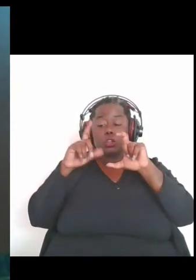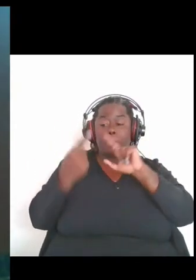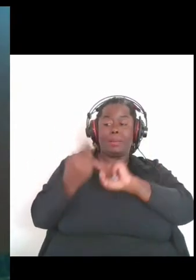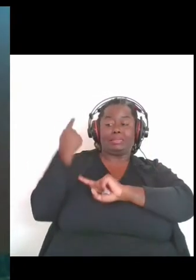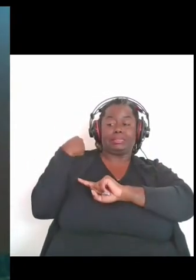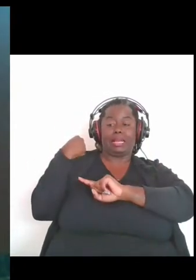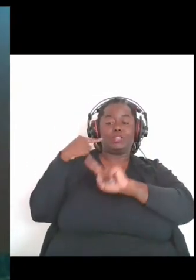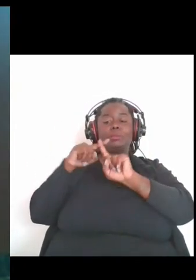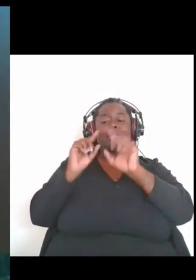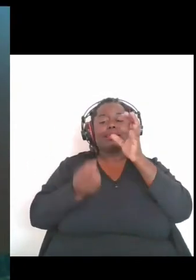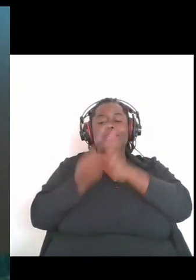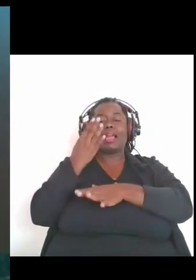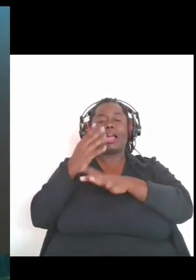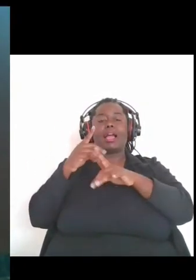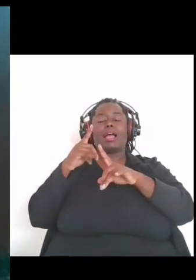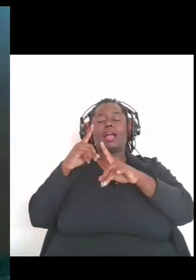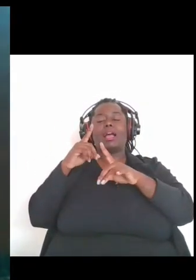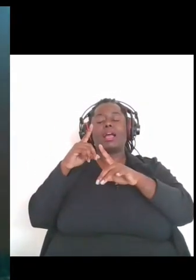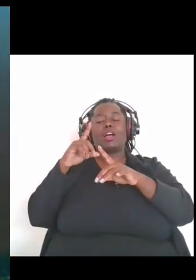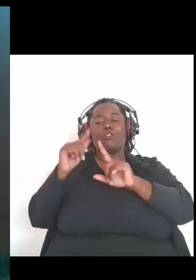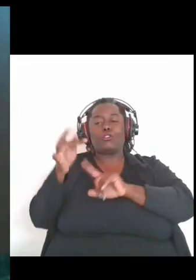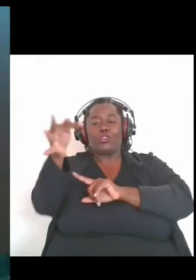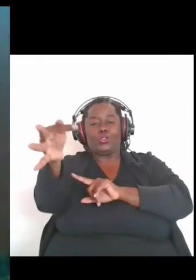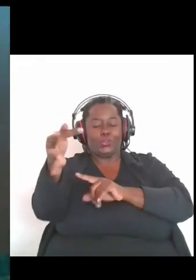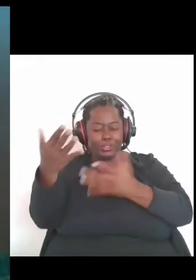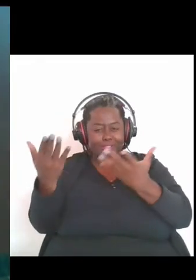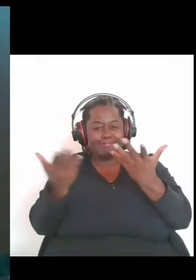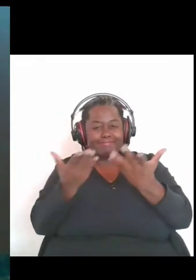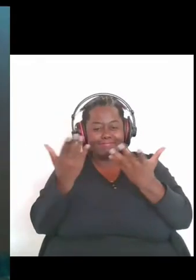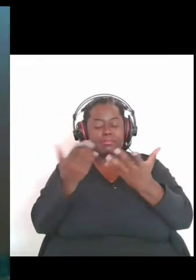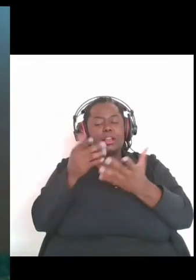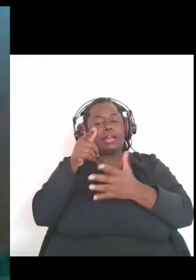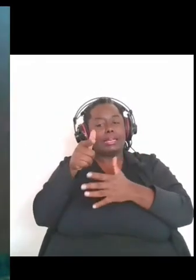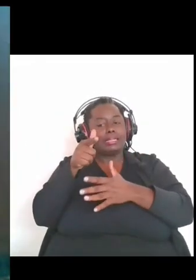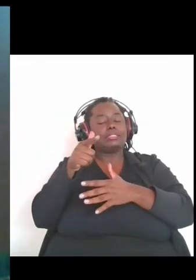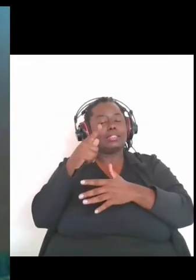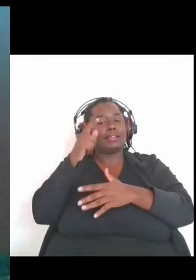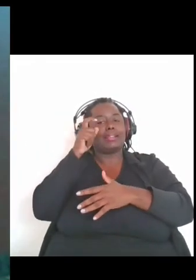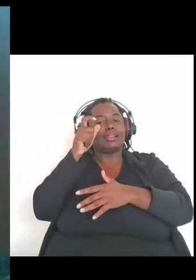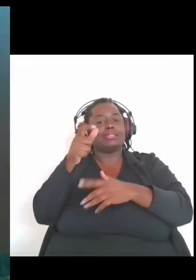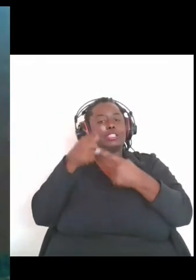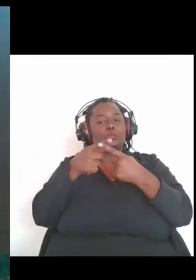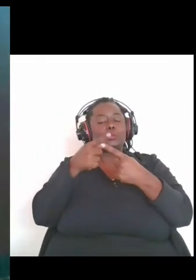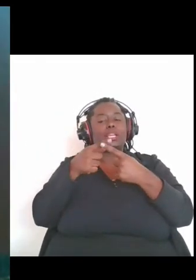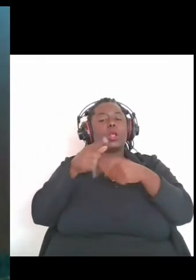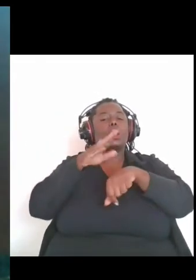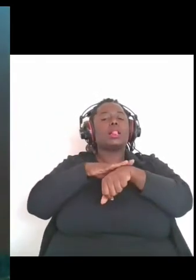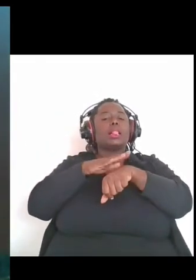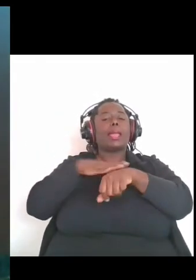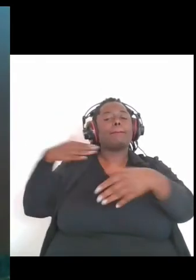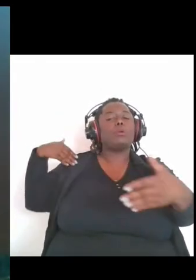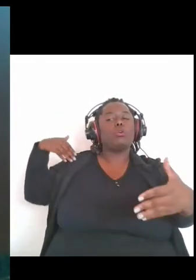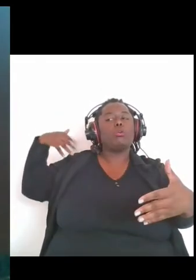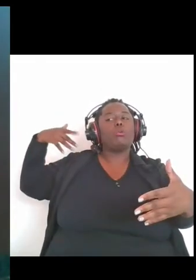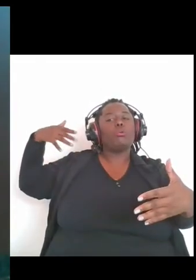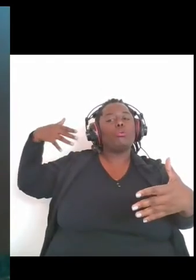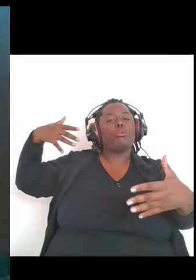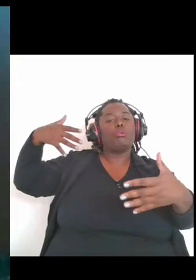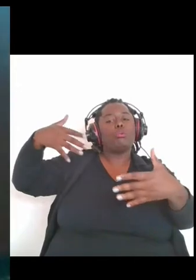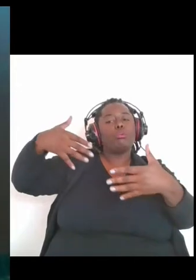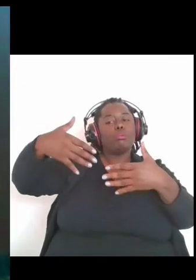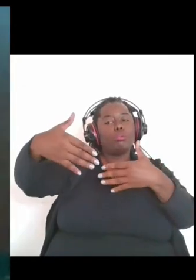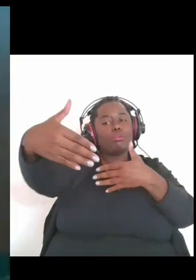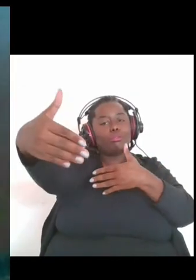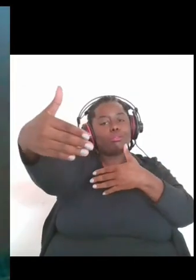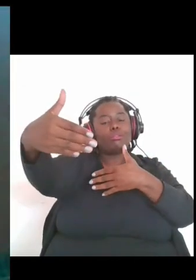and this is the type of exercise that I find very interesting because it breaks the time linearity